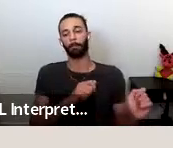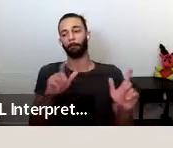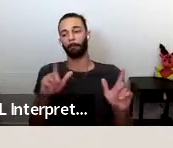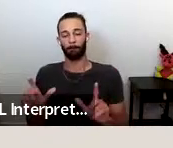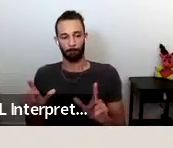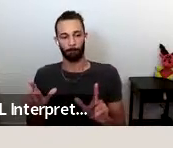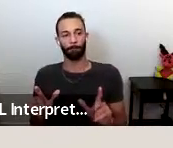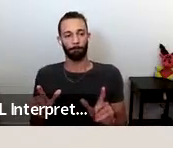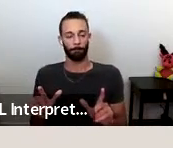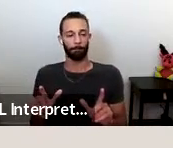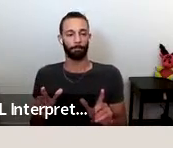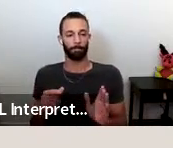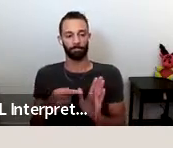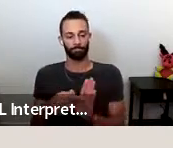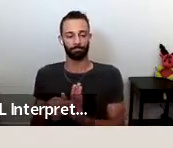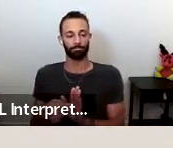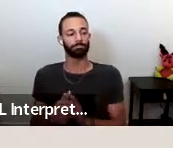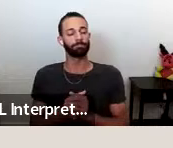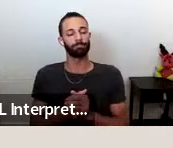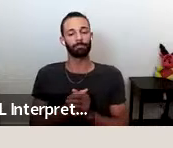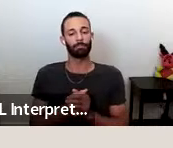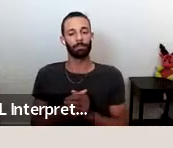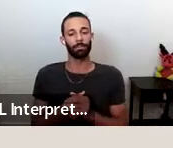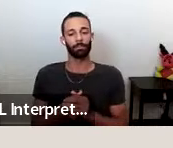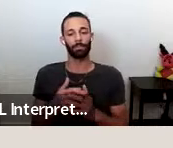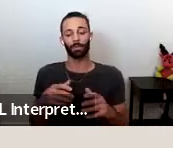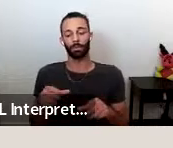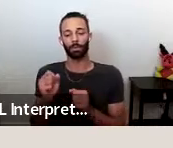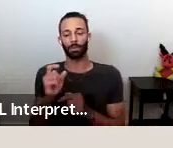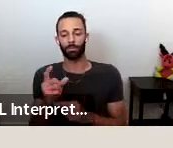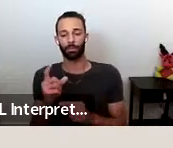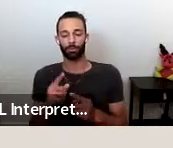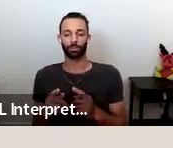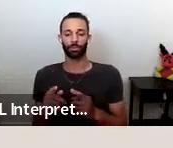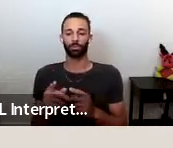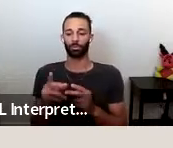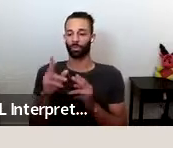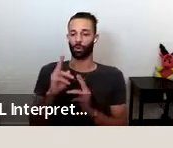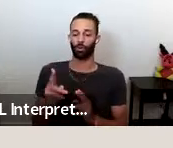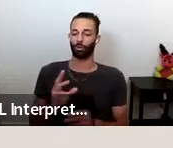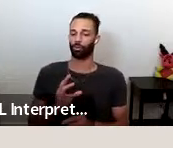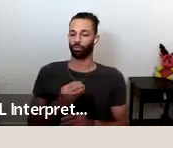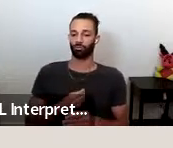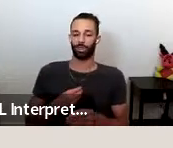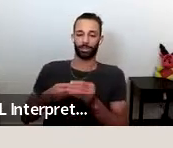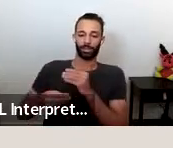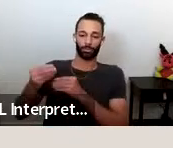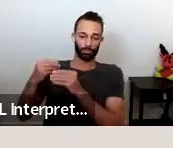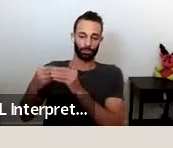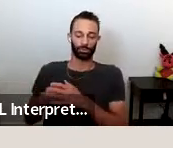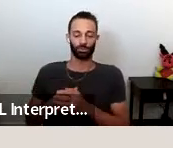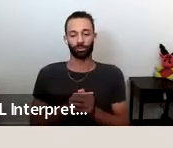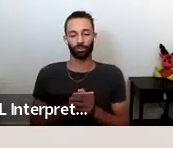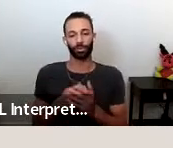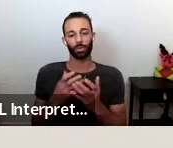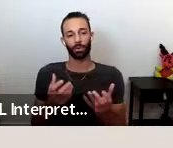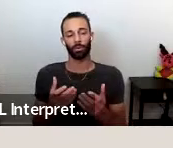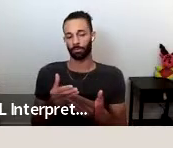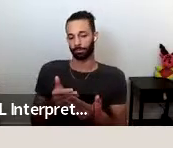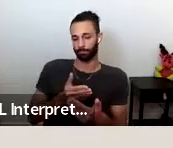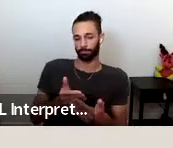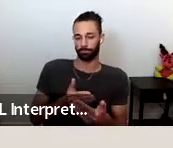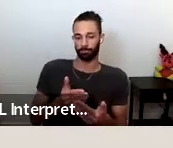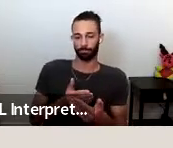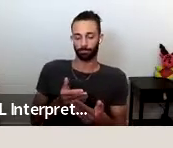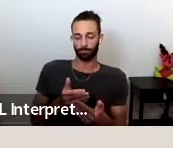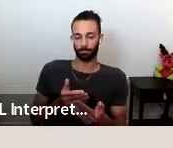And we're going to take a moment to really honor our ancestors. I want to preface going into this part